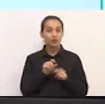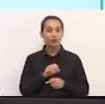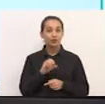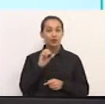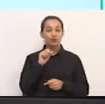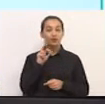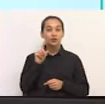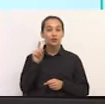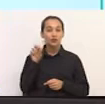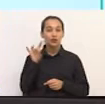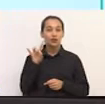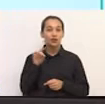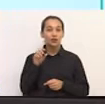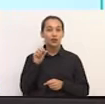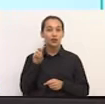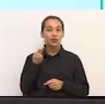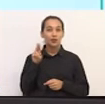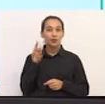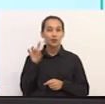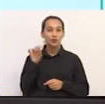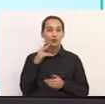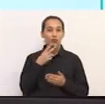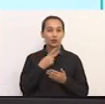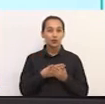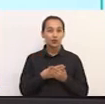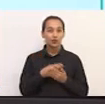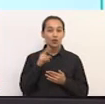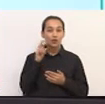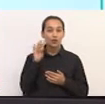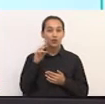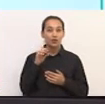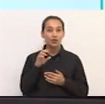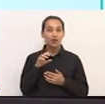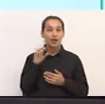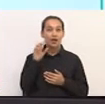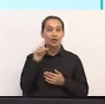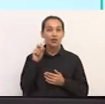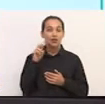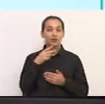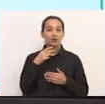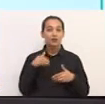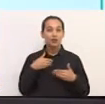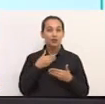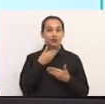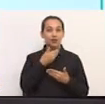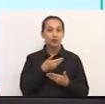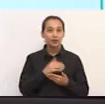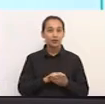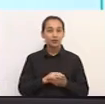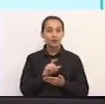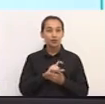Ajdahor Alp Qorajonni ko'radi. Qorajonga ajdahor salom beradi. Shoir so'zi shunday yolg'on